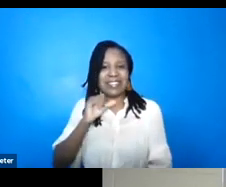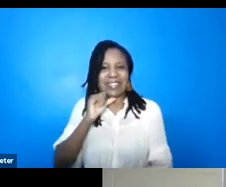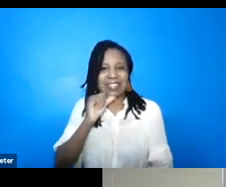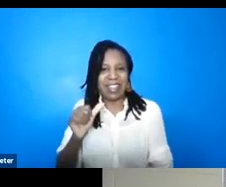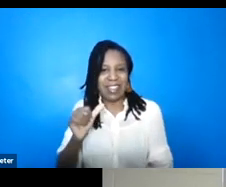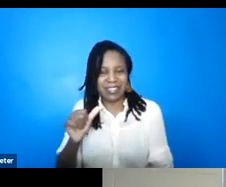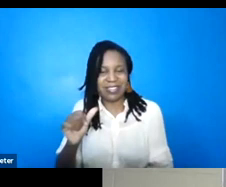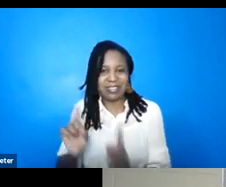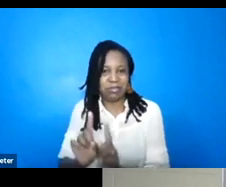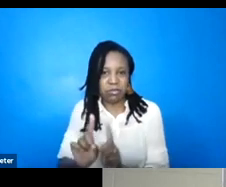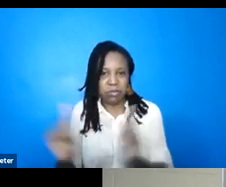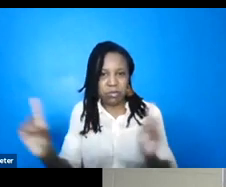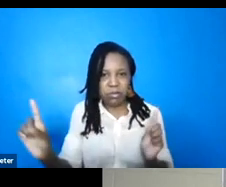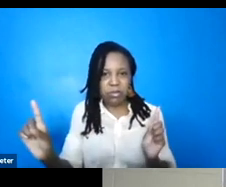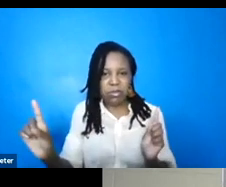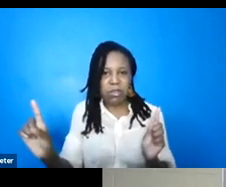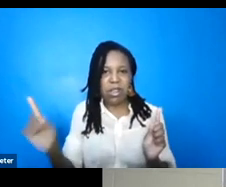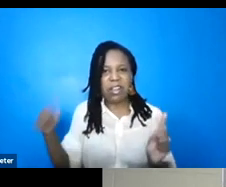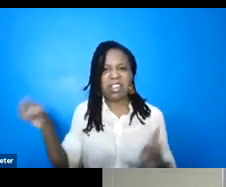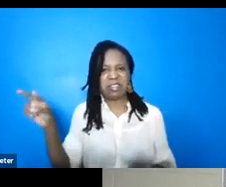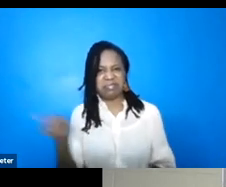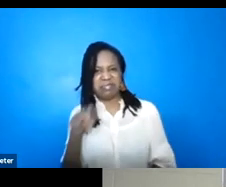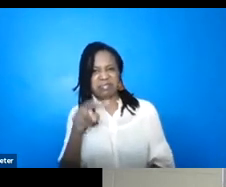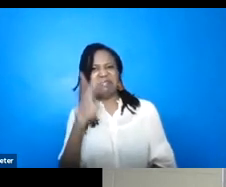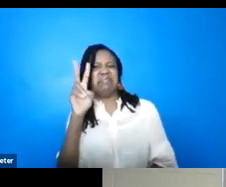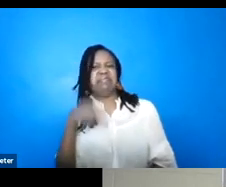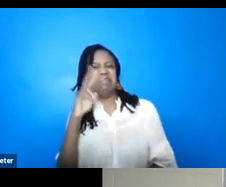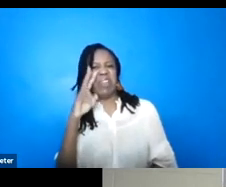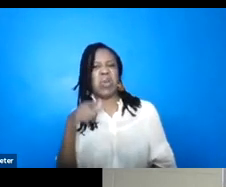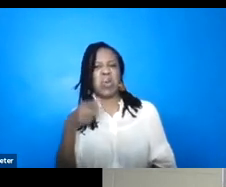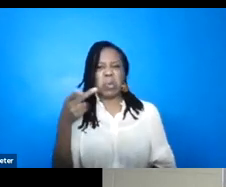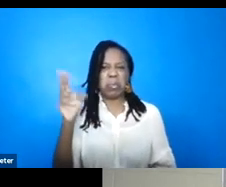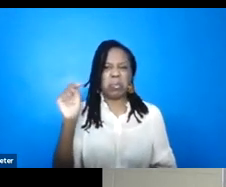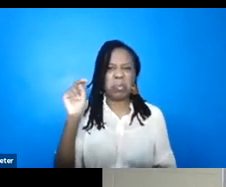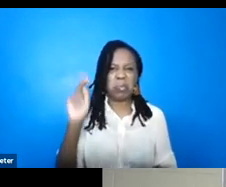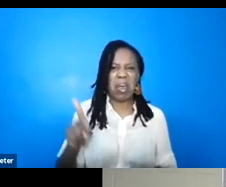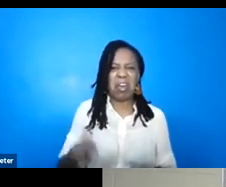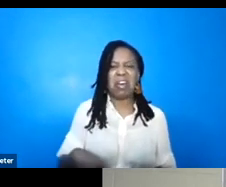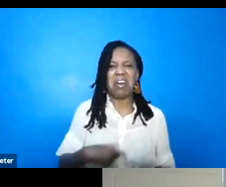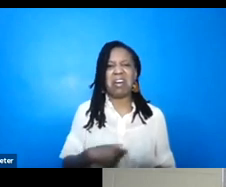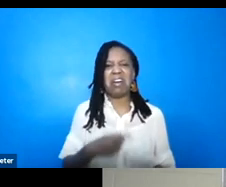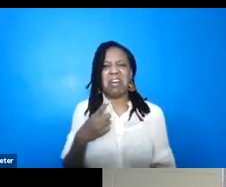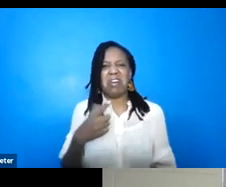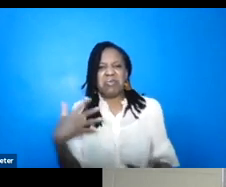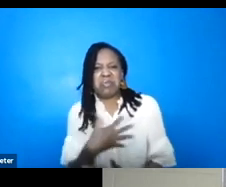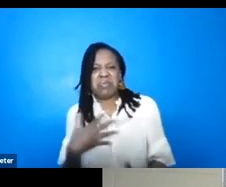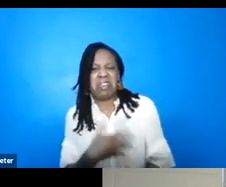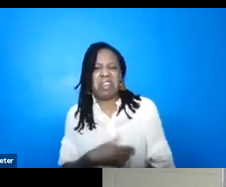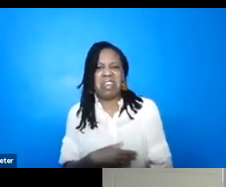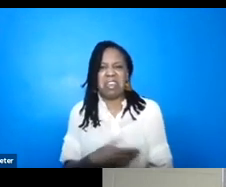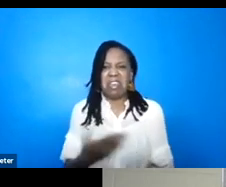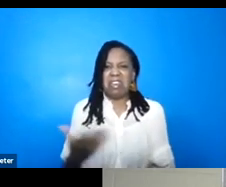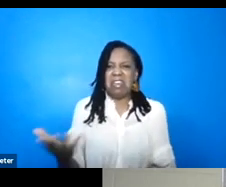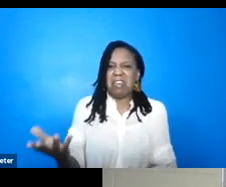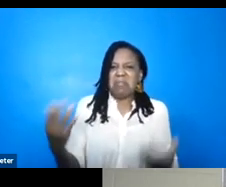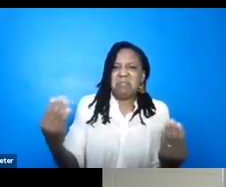and you allow this person to walk away doing this harm to you. So my decision was not based upon me, just like so many other young men